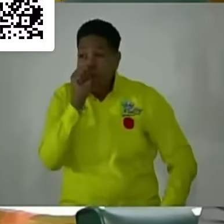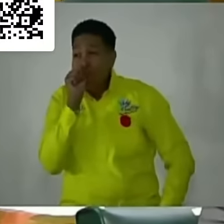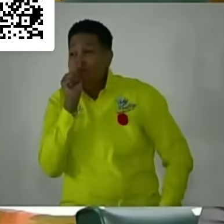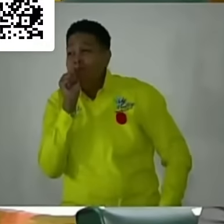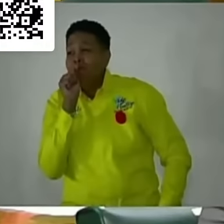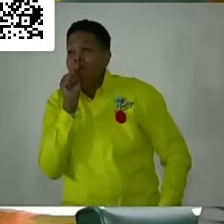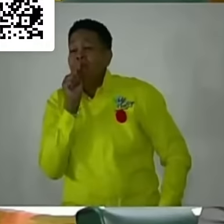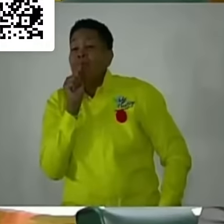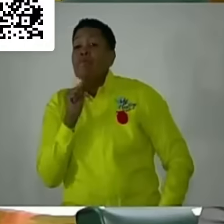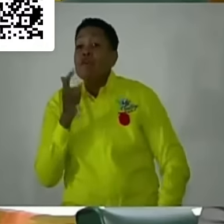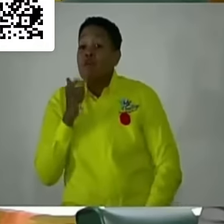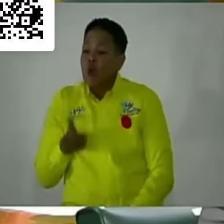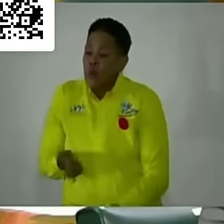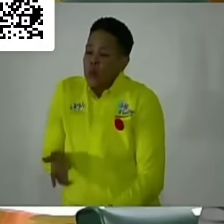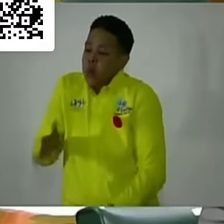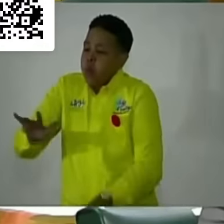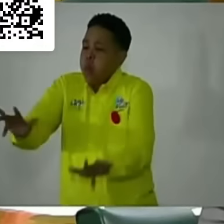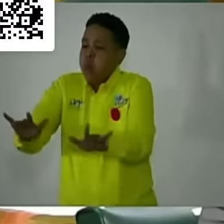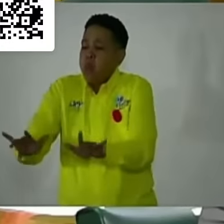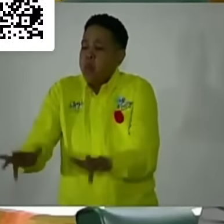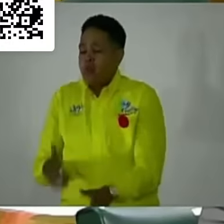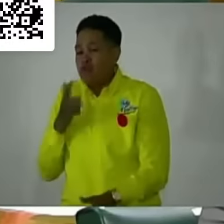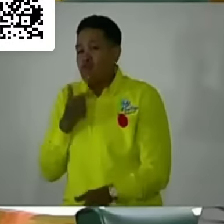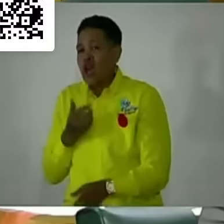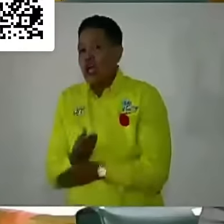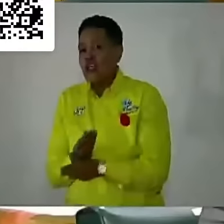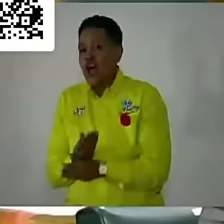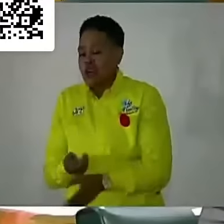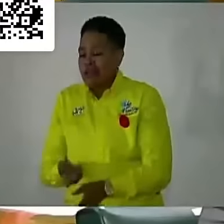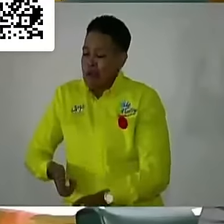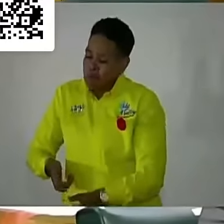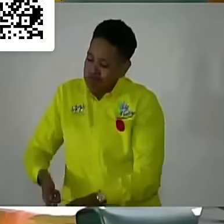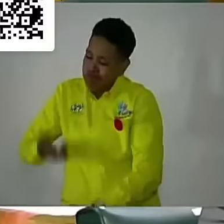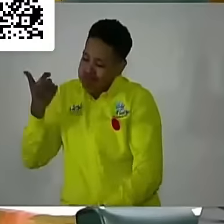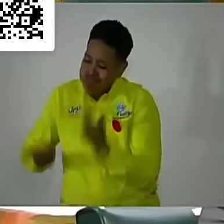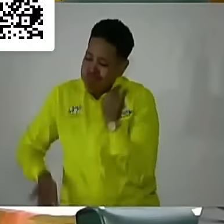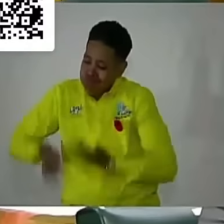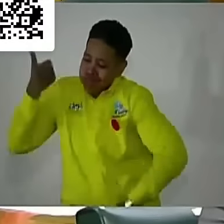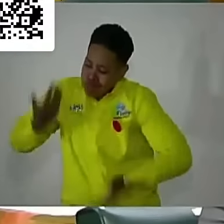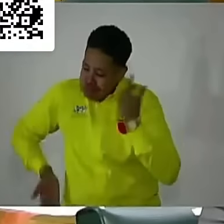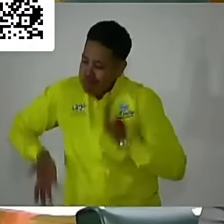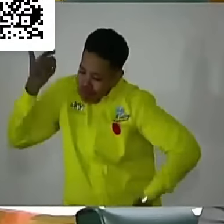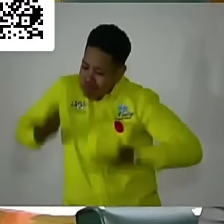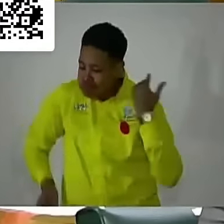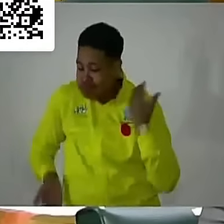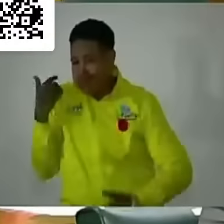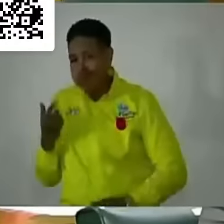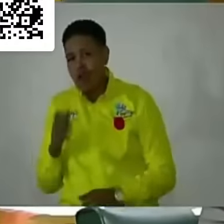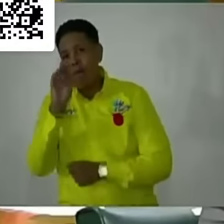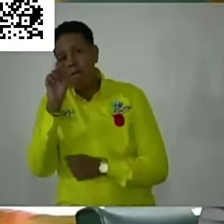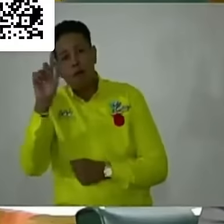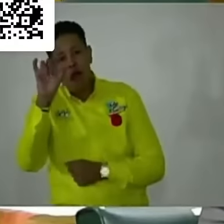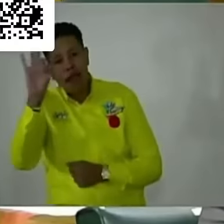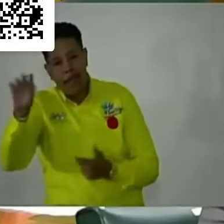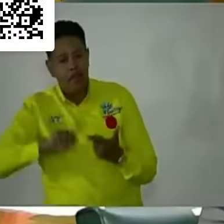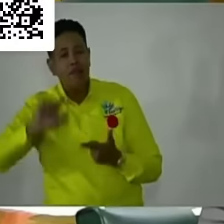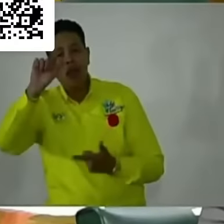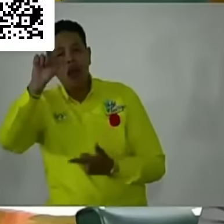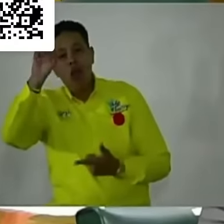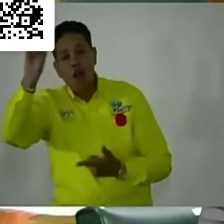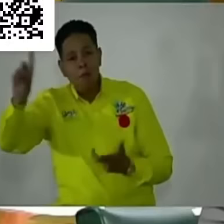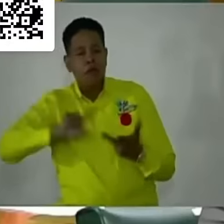bauxite mining for decades, Broadleaf, Harmons,